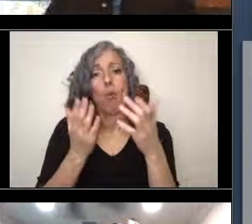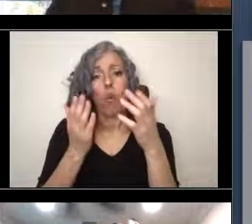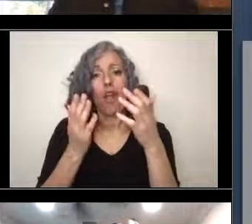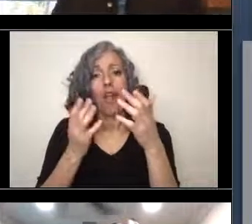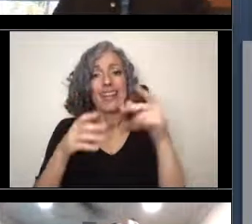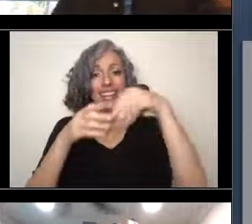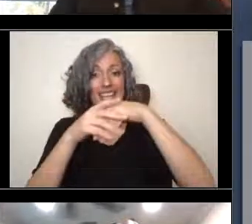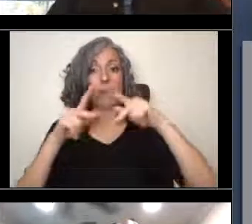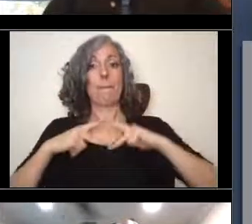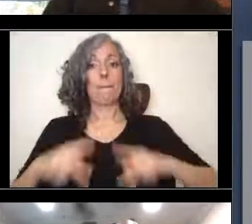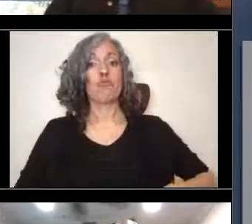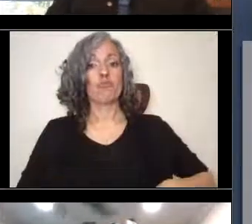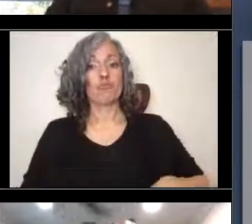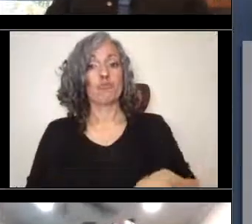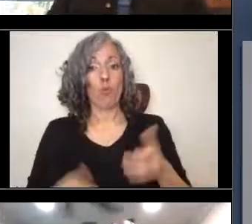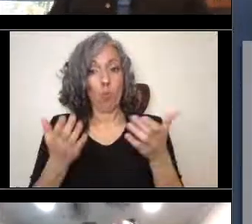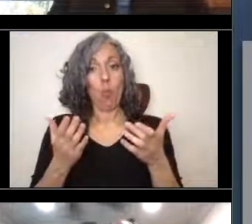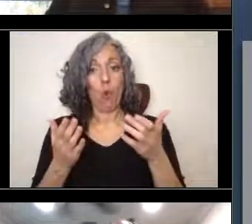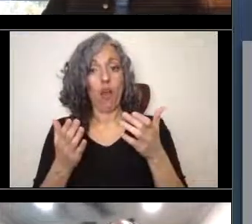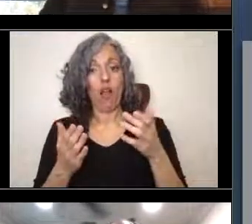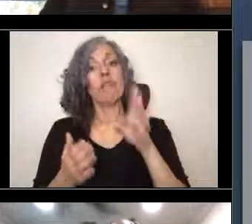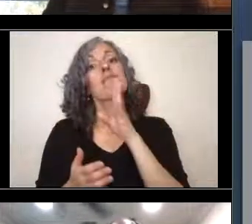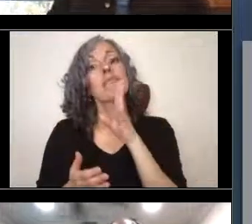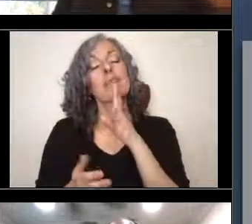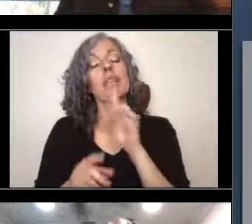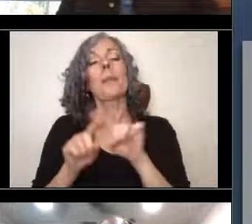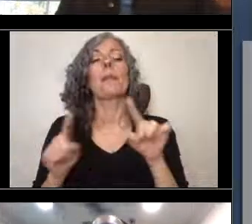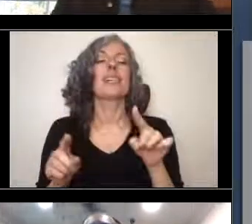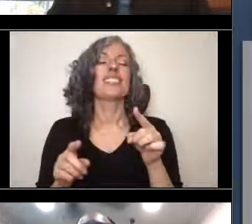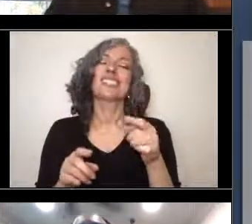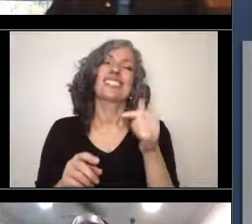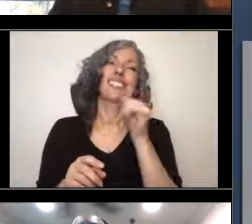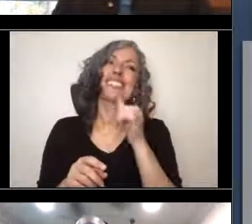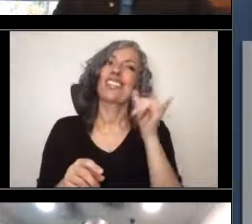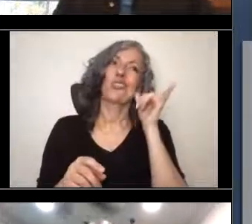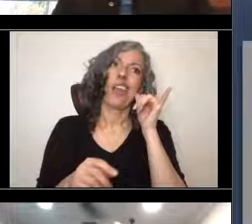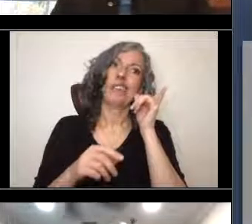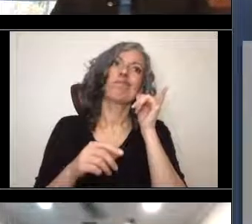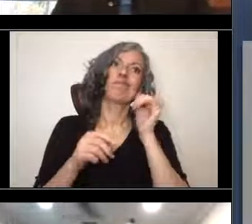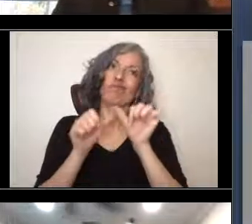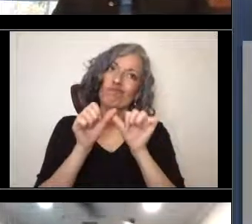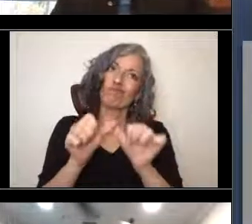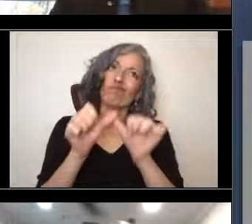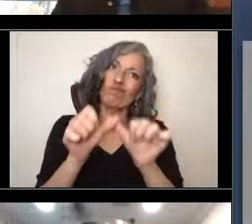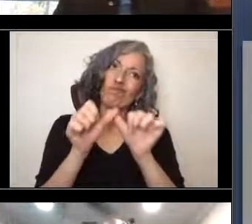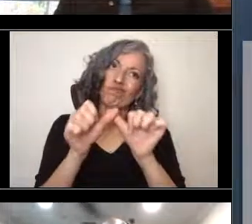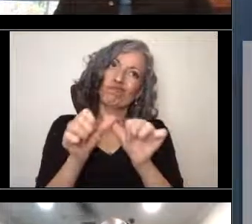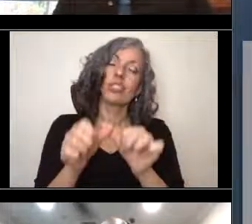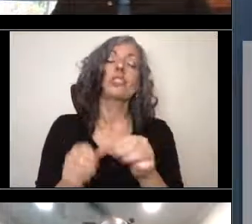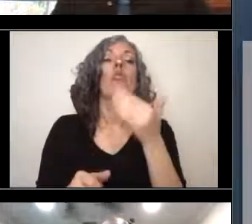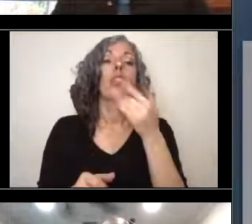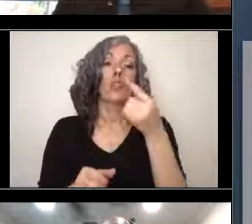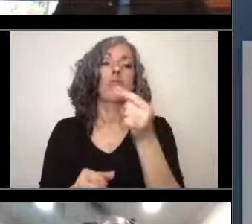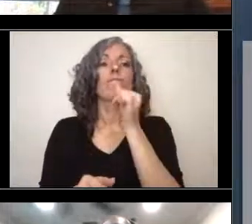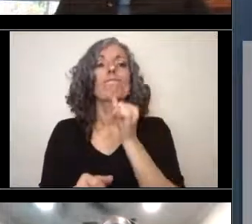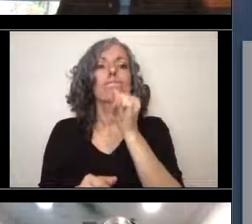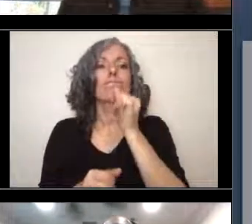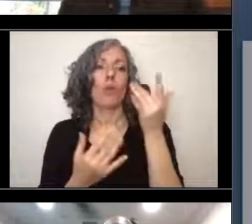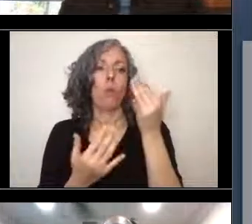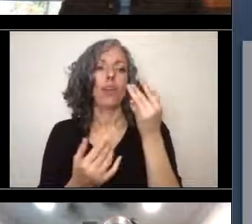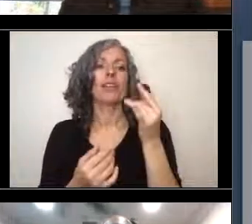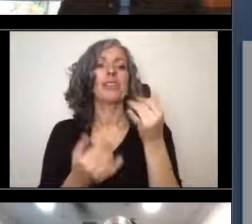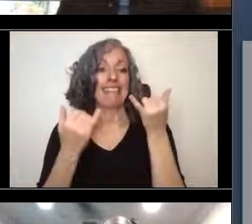really important things that we had to get to that took longer than expected. But thank you so much for hanging in there and giving us your remarks.